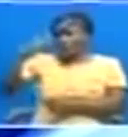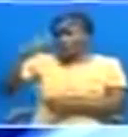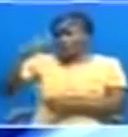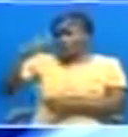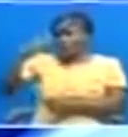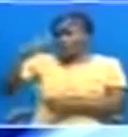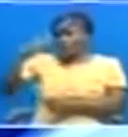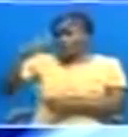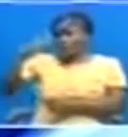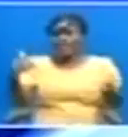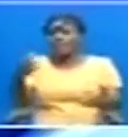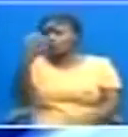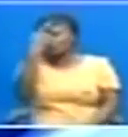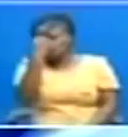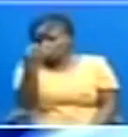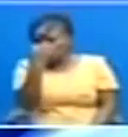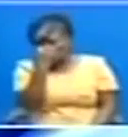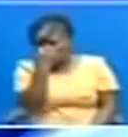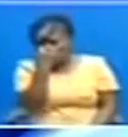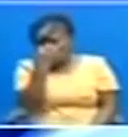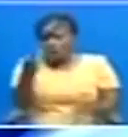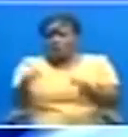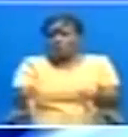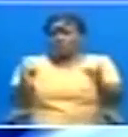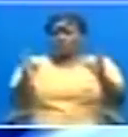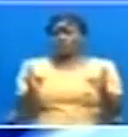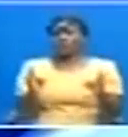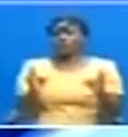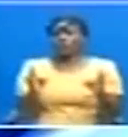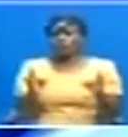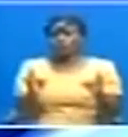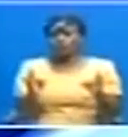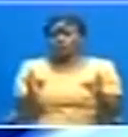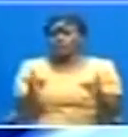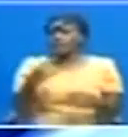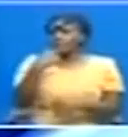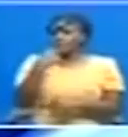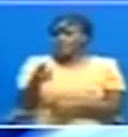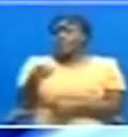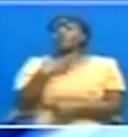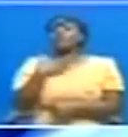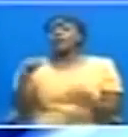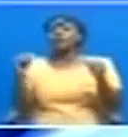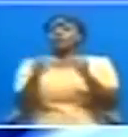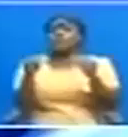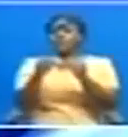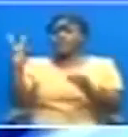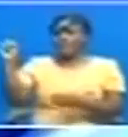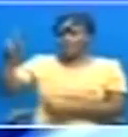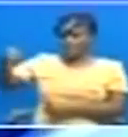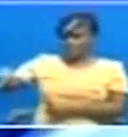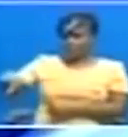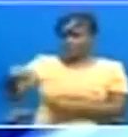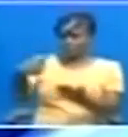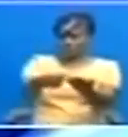procuring William Ruto. The official, Brendan Rook, says that he would like to meet Kuria to discuss